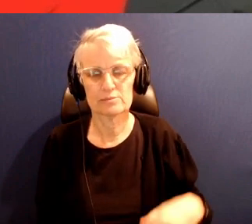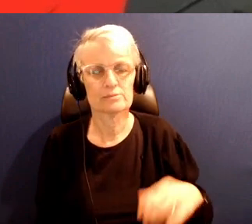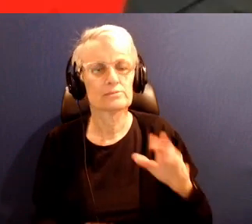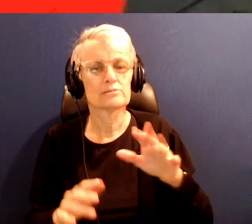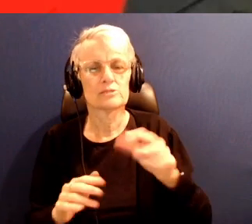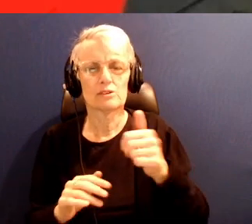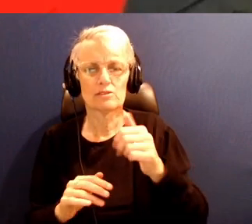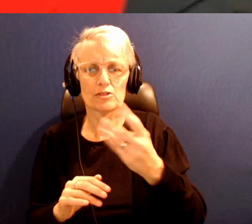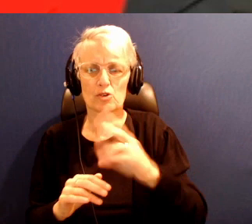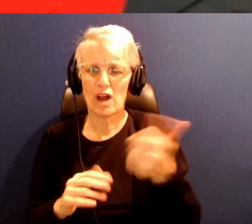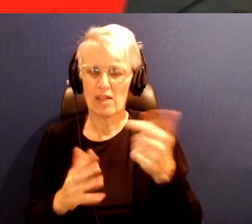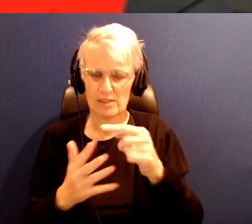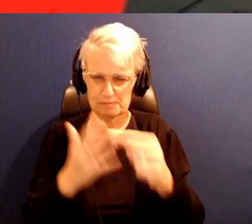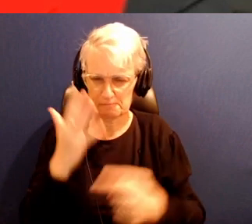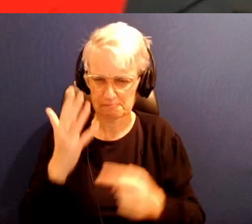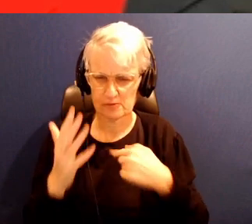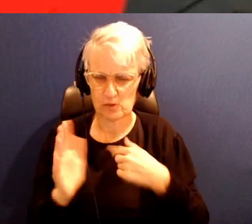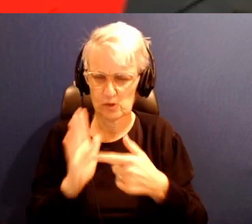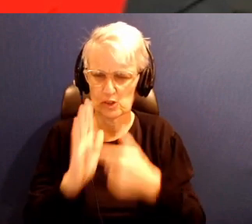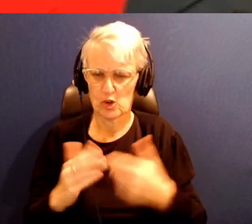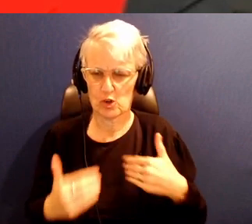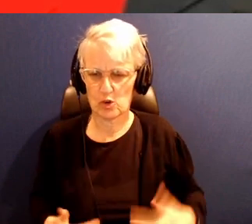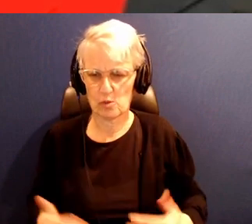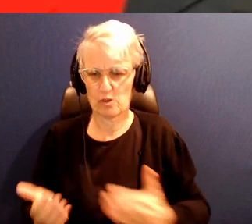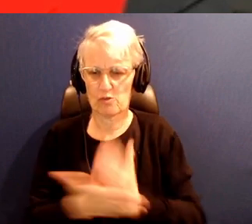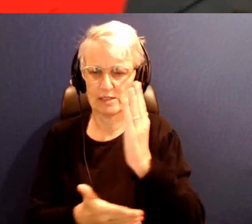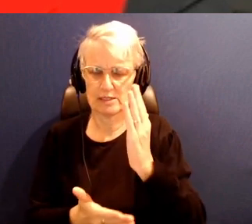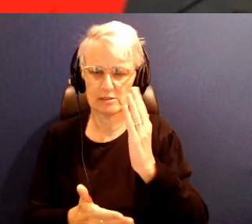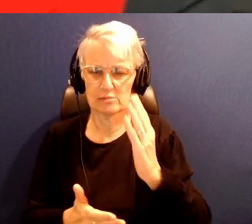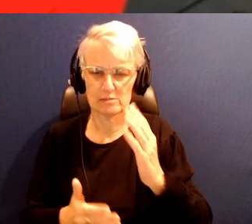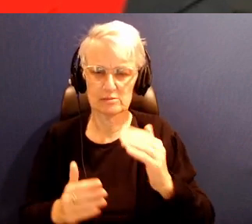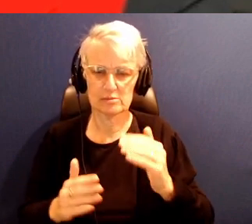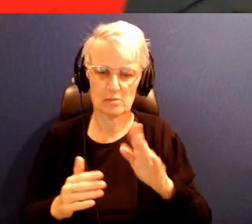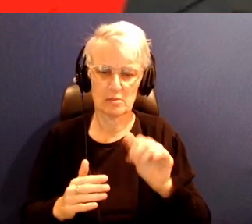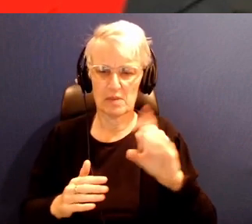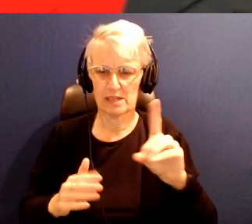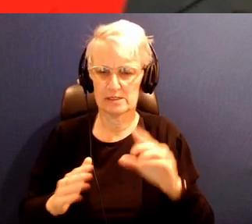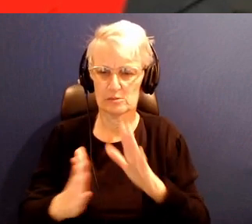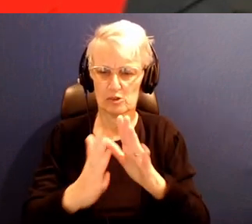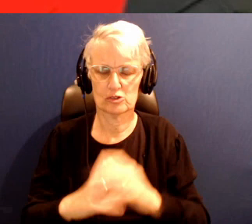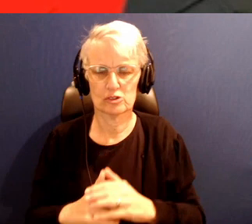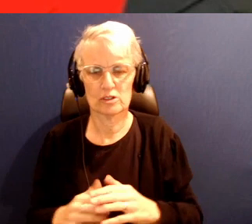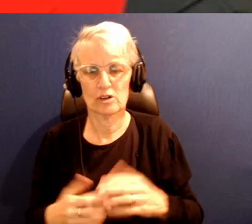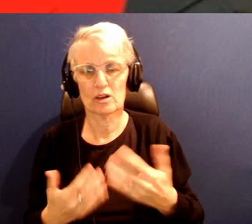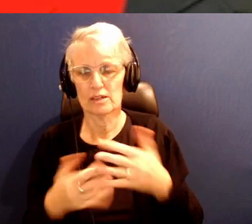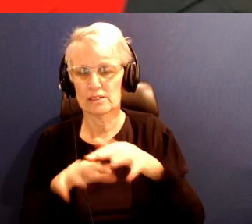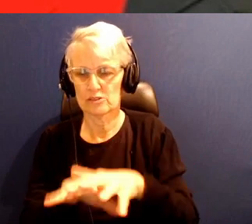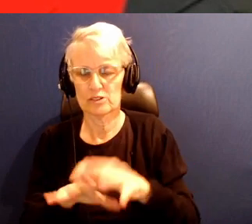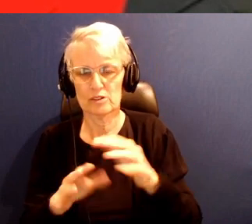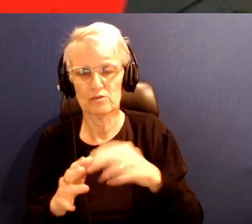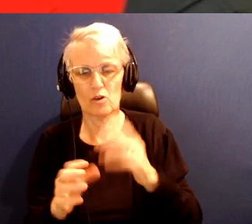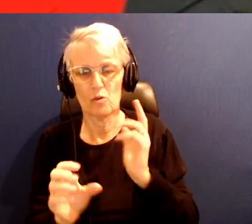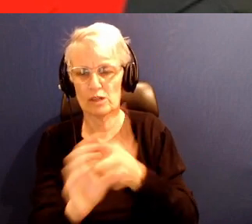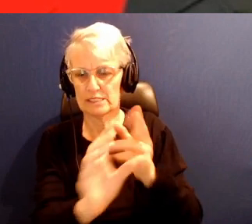There are a few other considerations for demonstrating a human rights based approach in the proposals. The integration